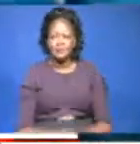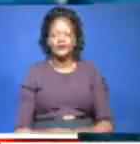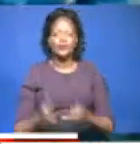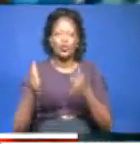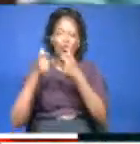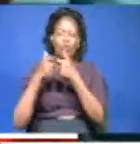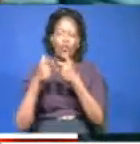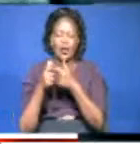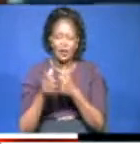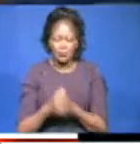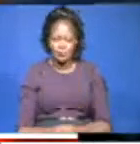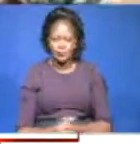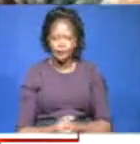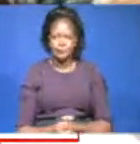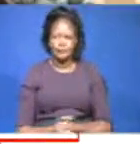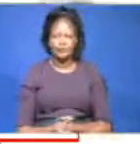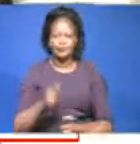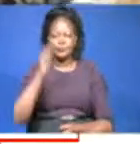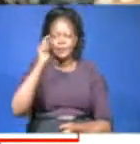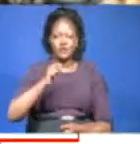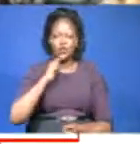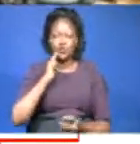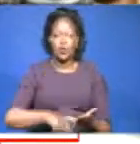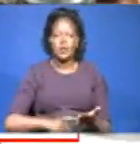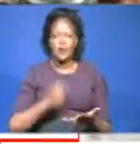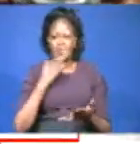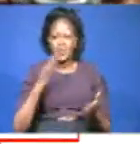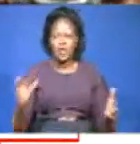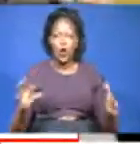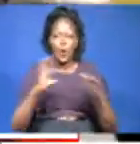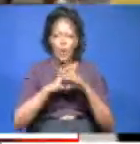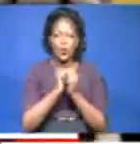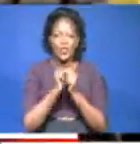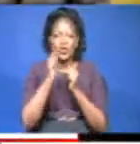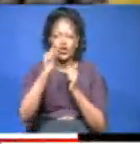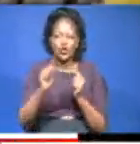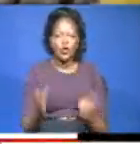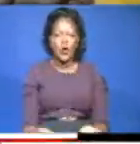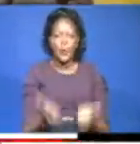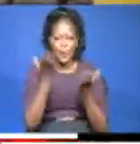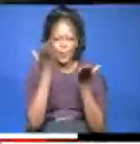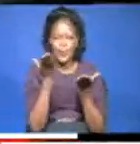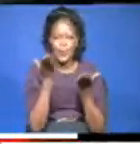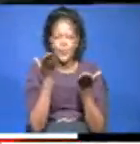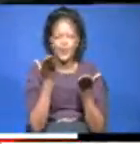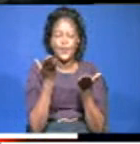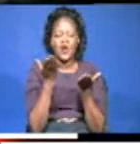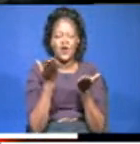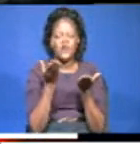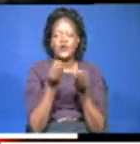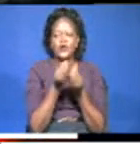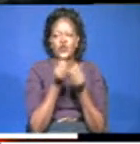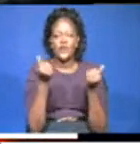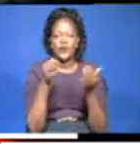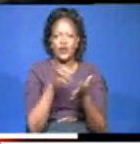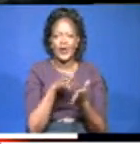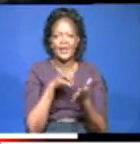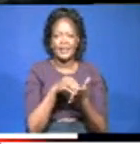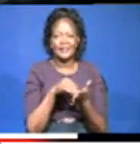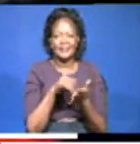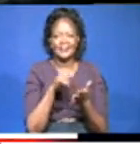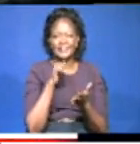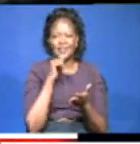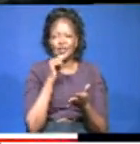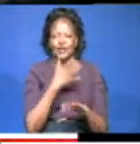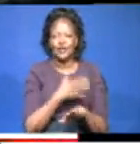Justice Adria Dena urged the locals to cooperate with the judiciary to enhance dispensation of justice. Tusipoteze mashamba